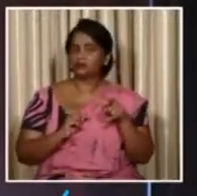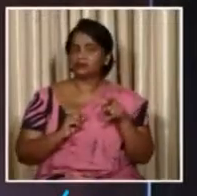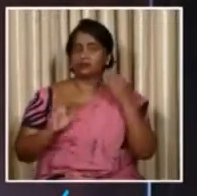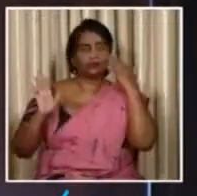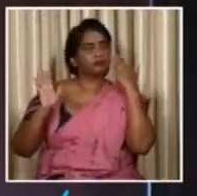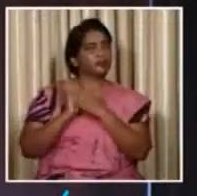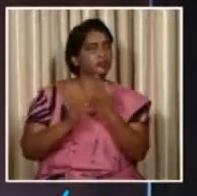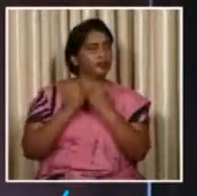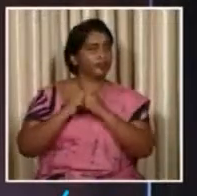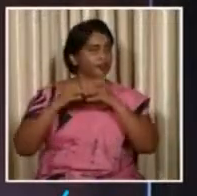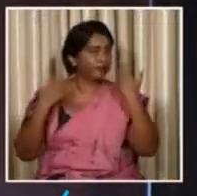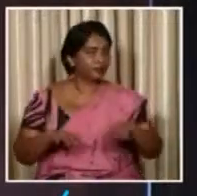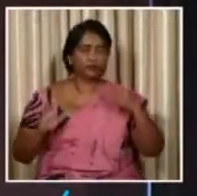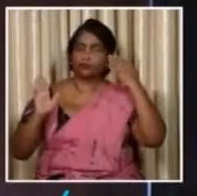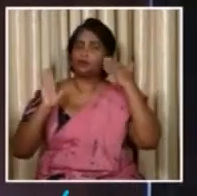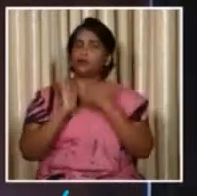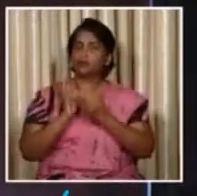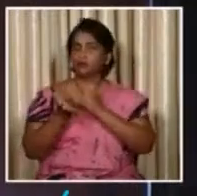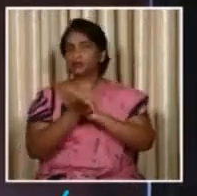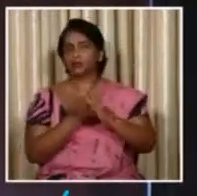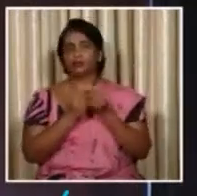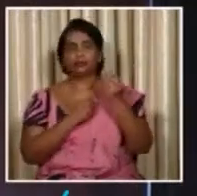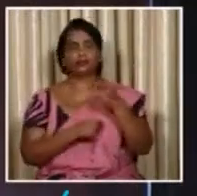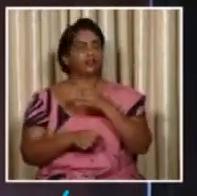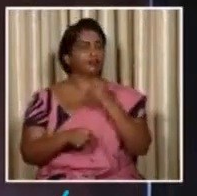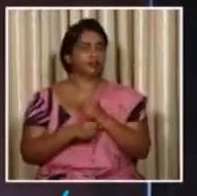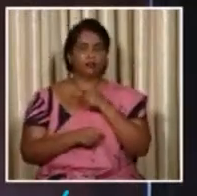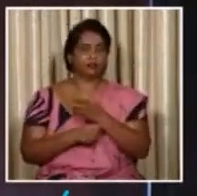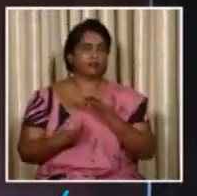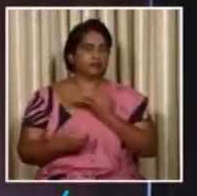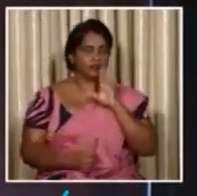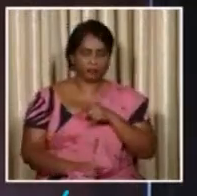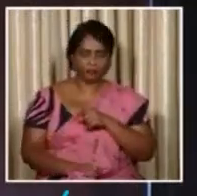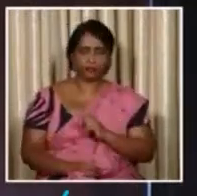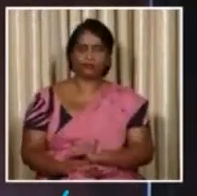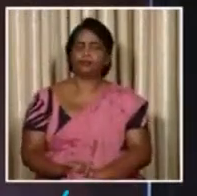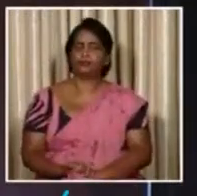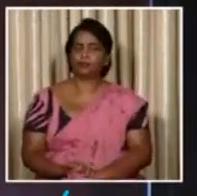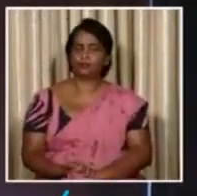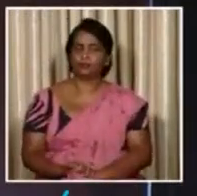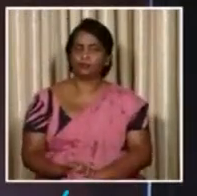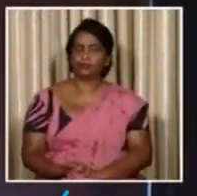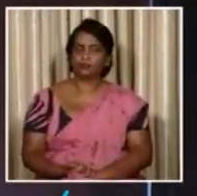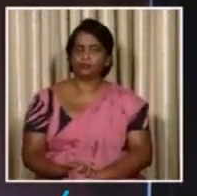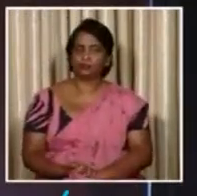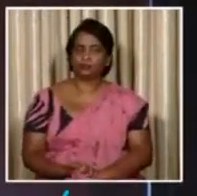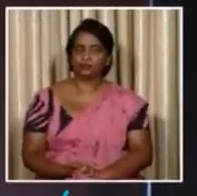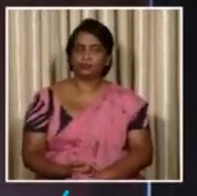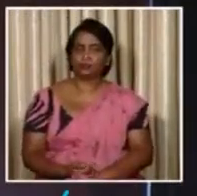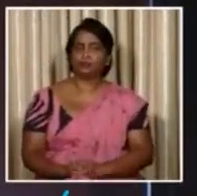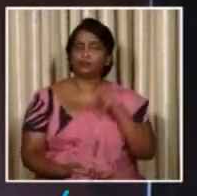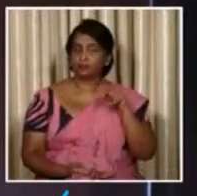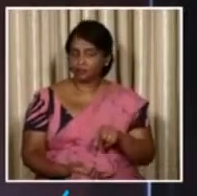are not going to just sit idly by. By now, the forces must be engaged in diversionary